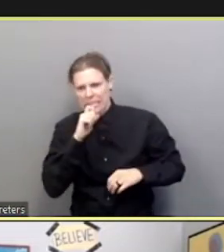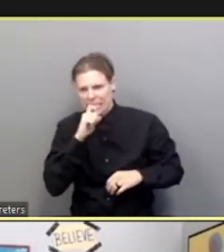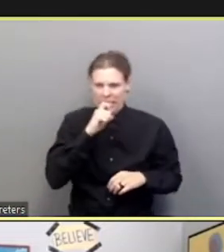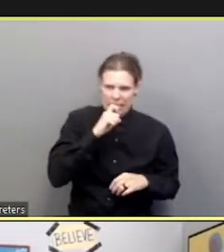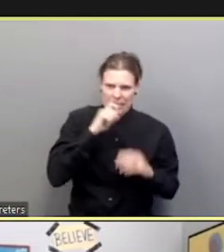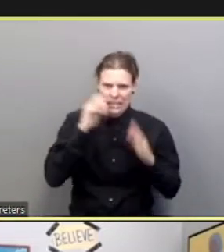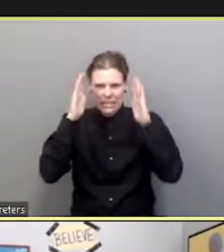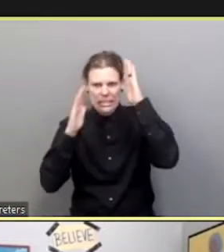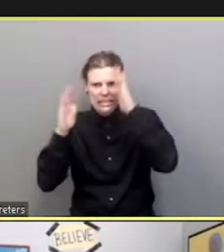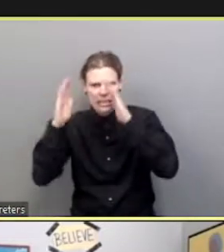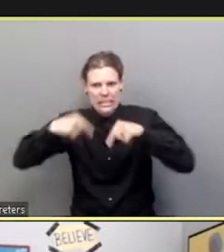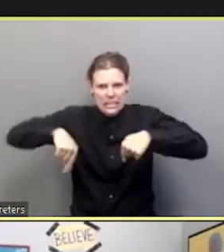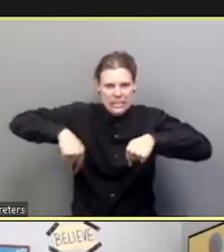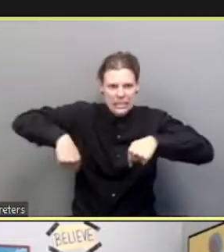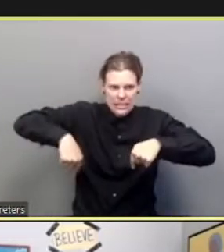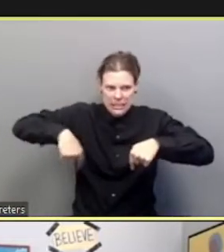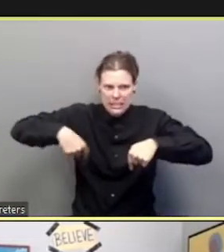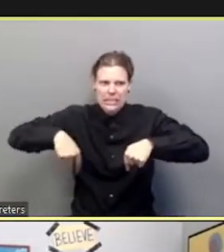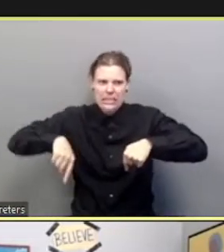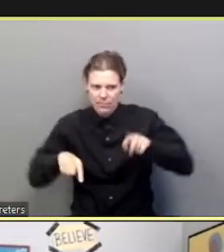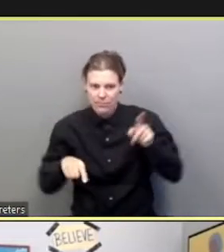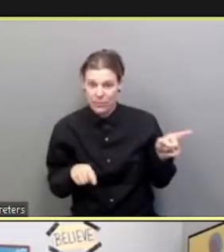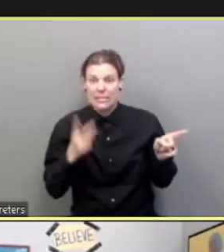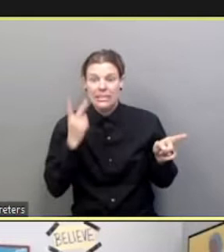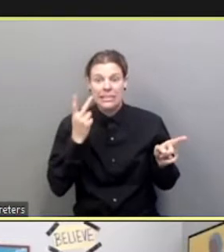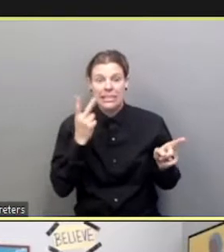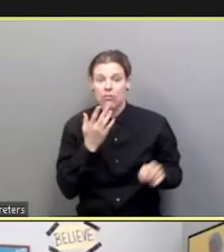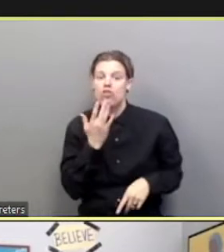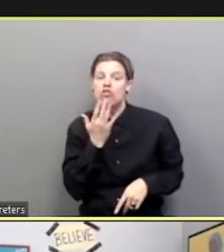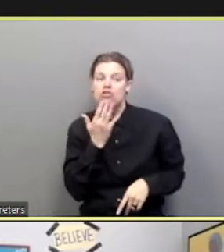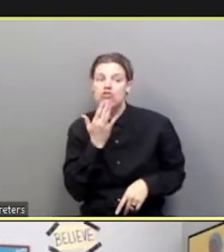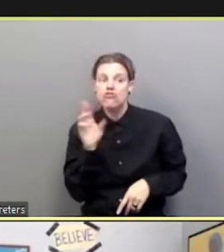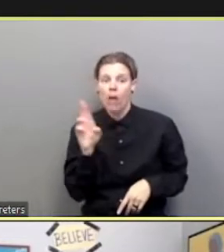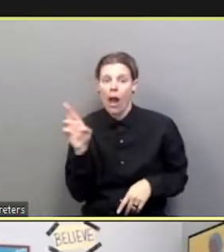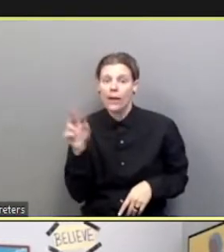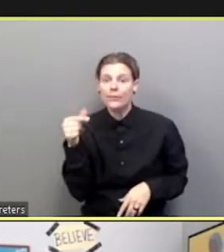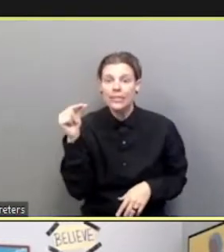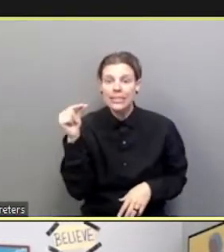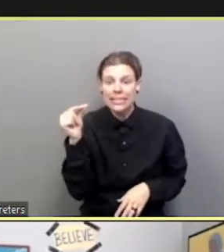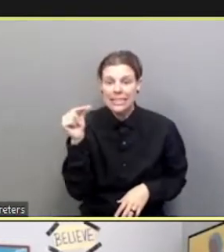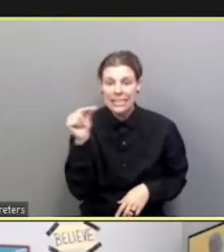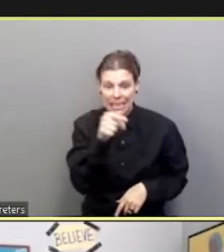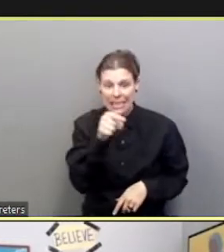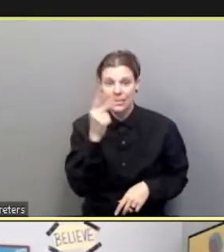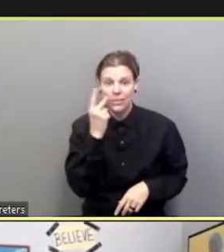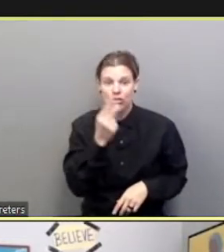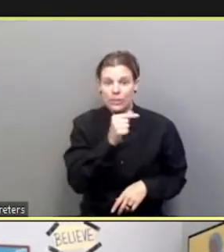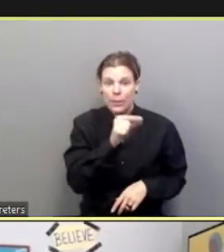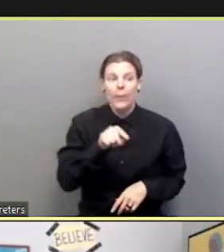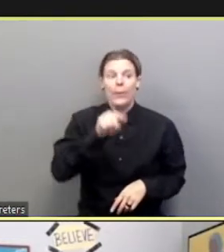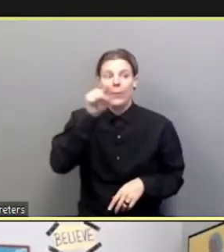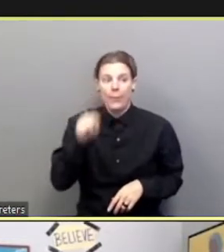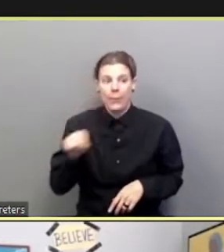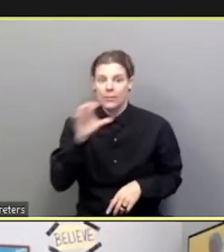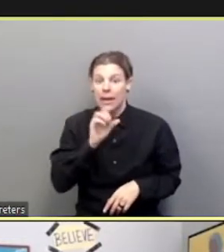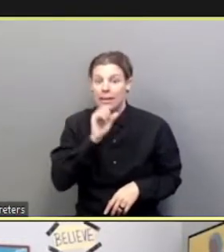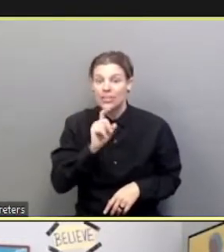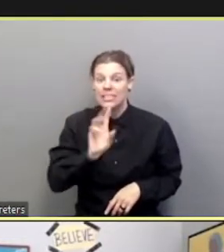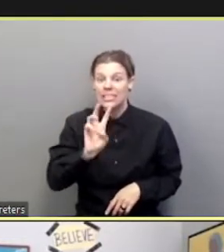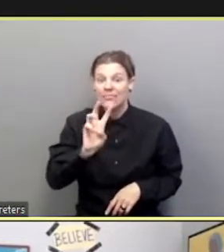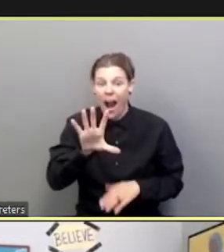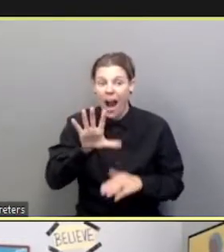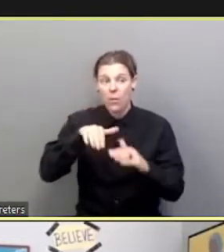the slide to the right, you can see the green line is our 65 and overs. And so for people